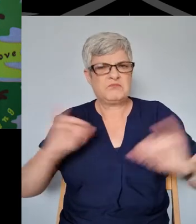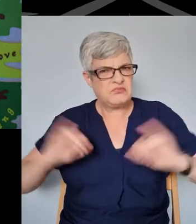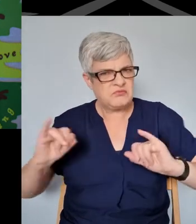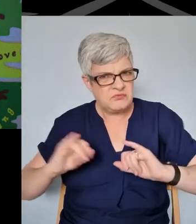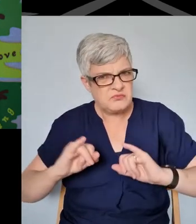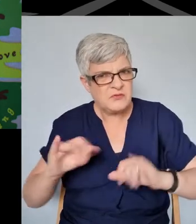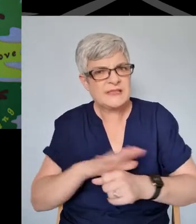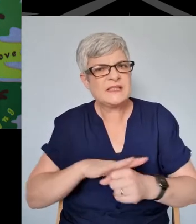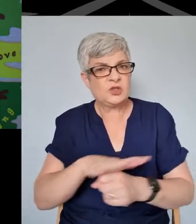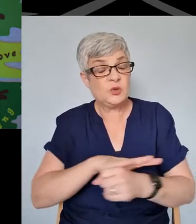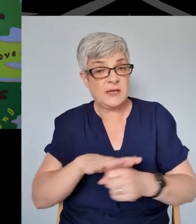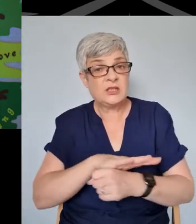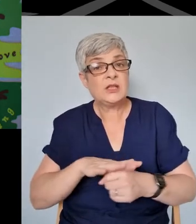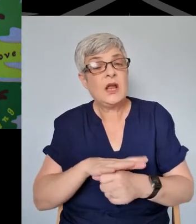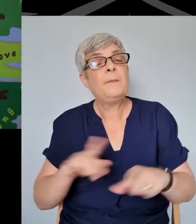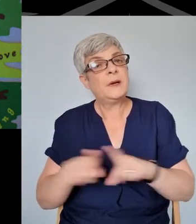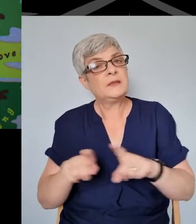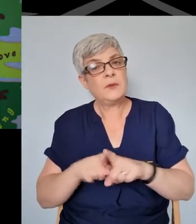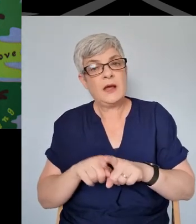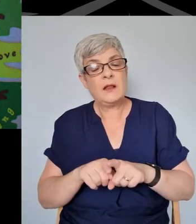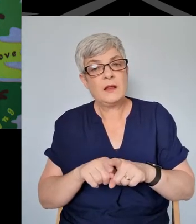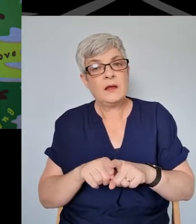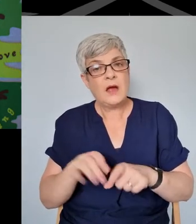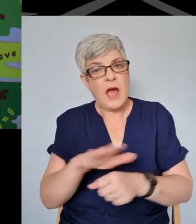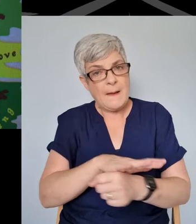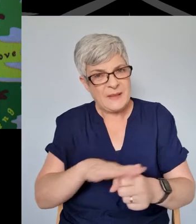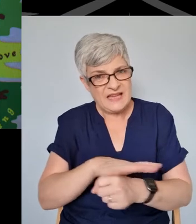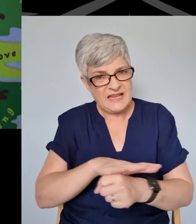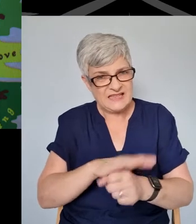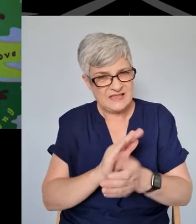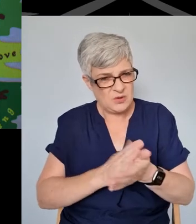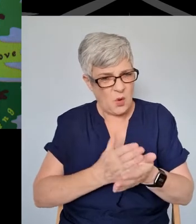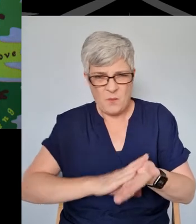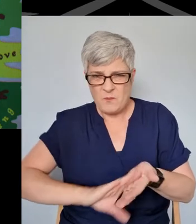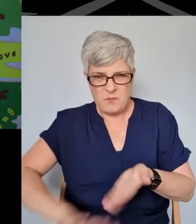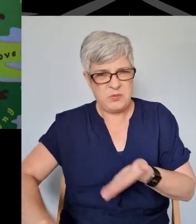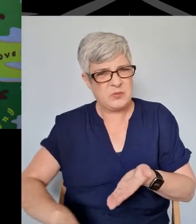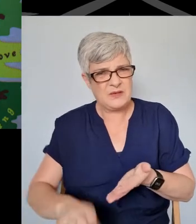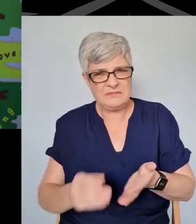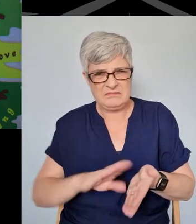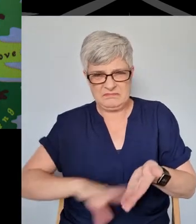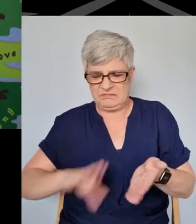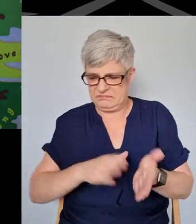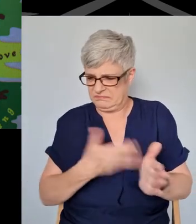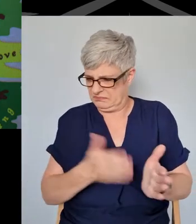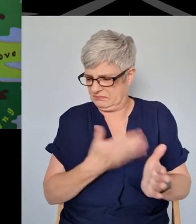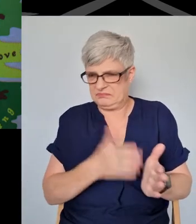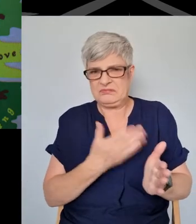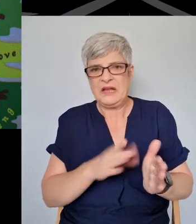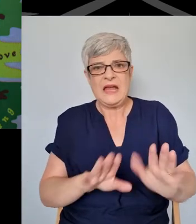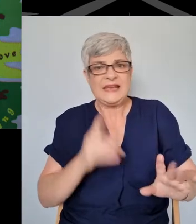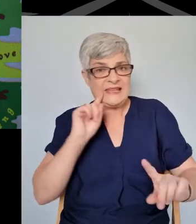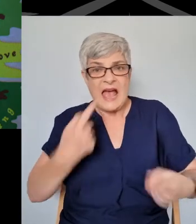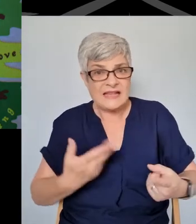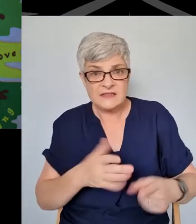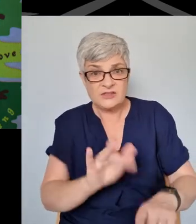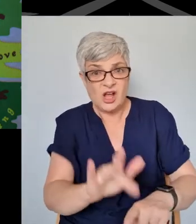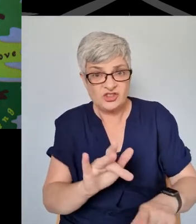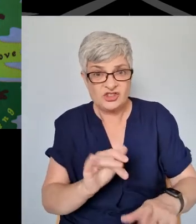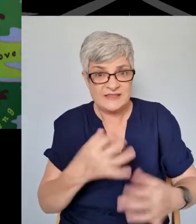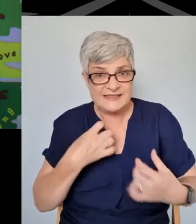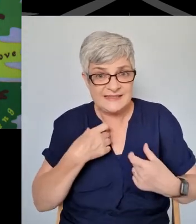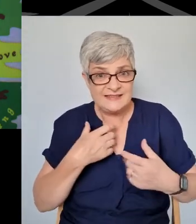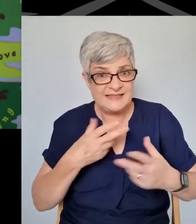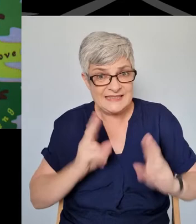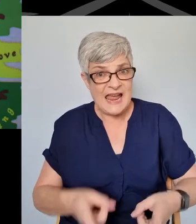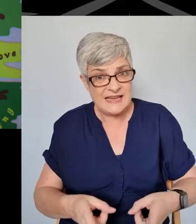tragic scenario, it was also a place of ritual defilement to be touching the dead. And here he is, verse